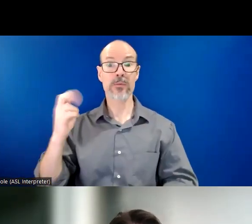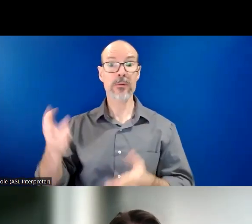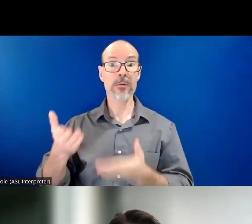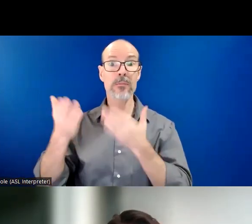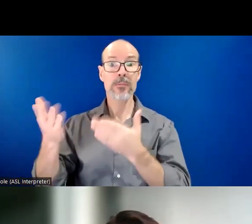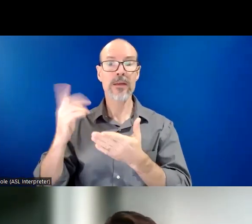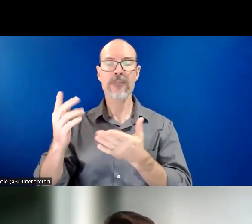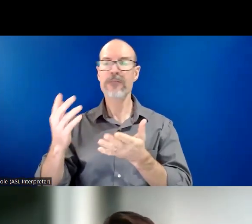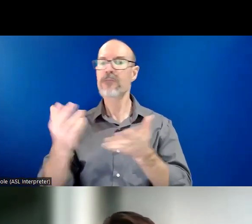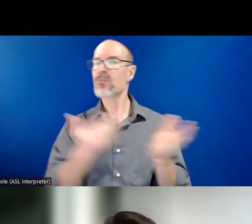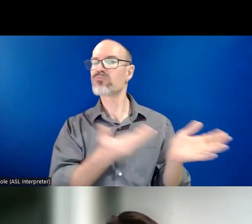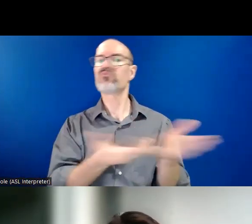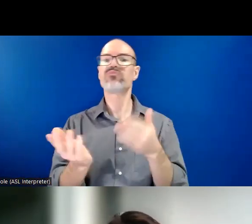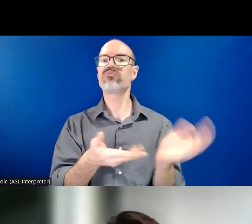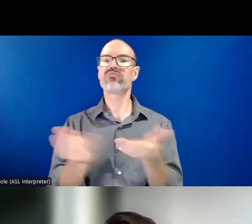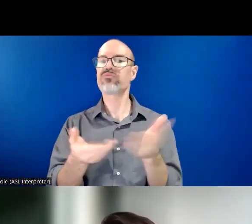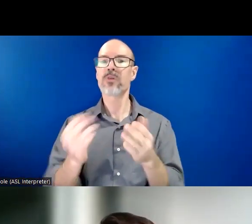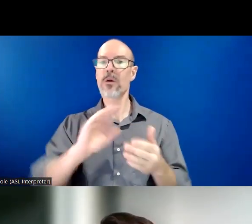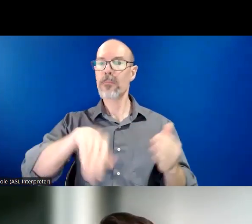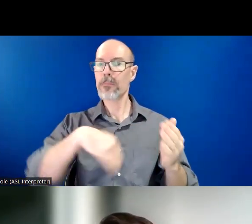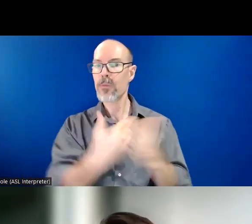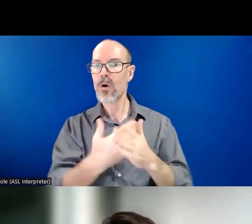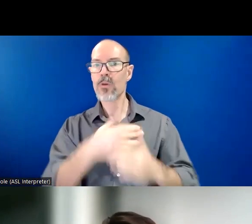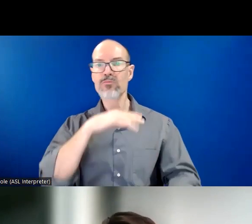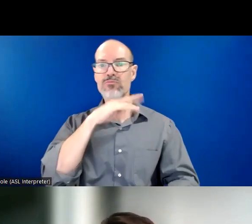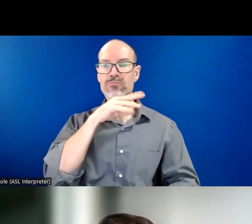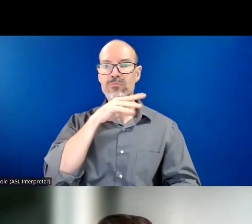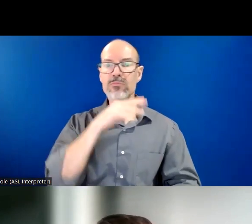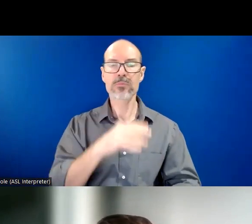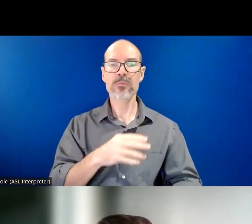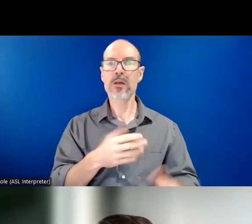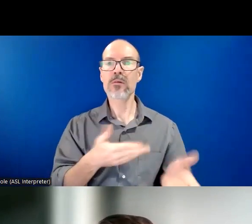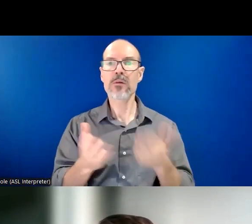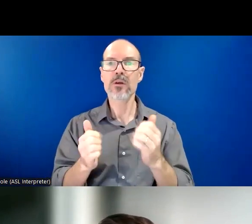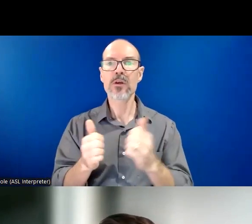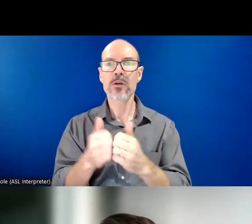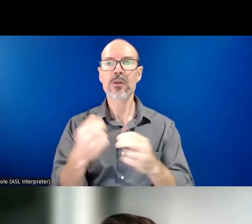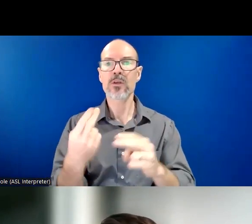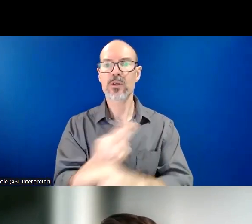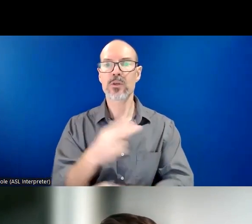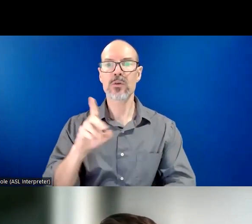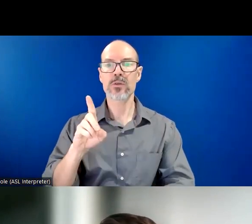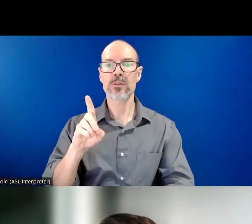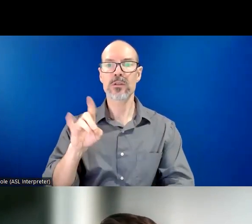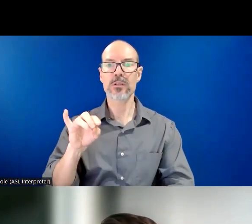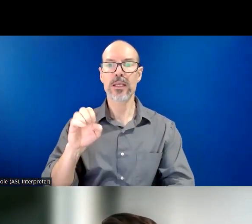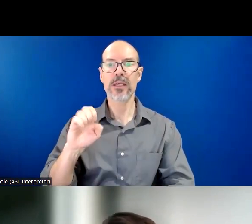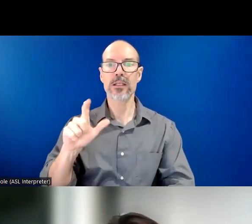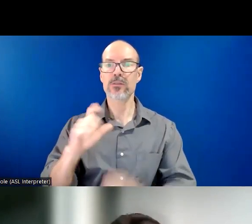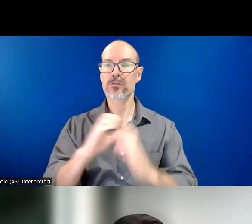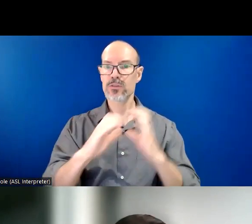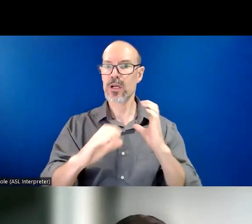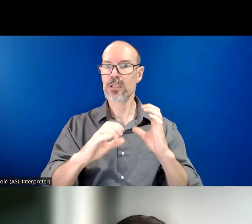transport most of the contaminated materials relying on diesel trucks will be significant sources of massive of greenhouse gas emissions and